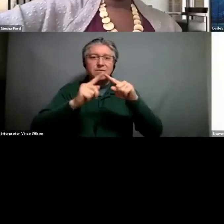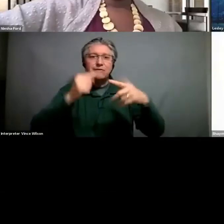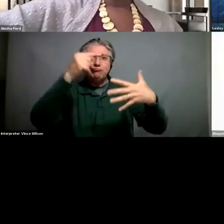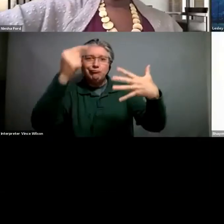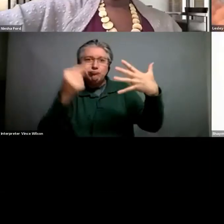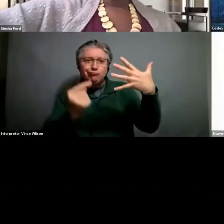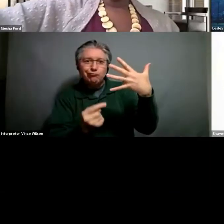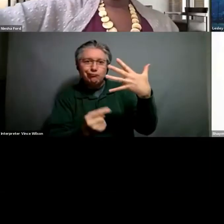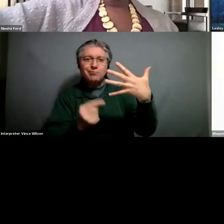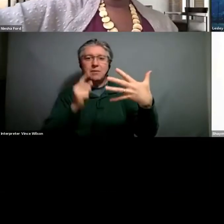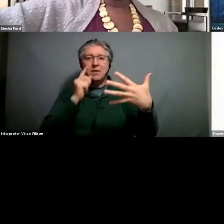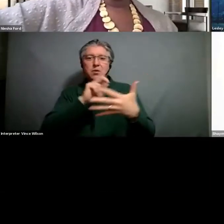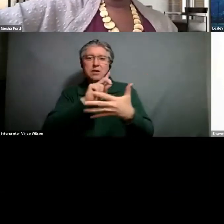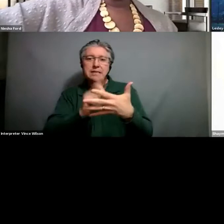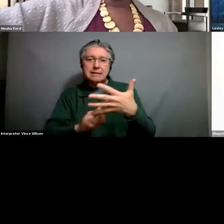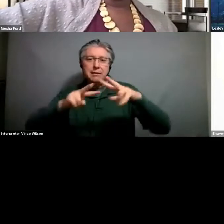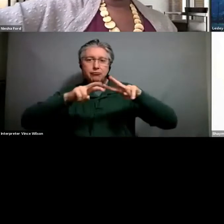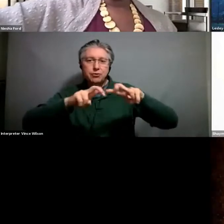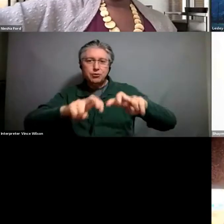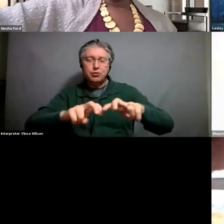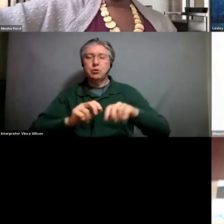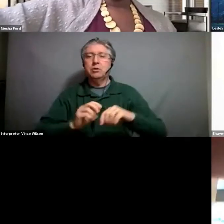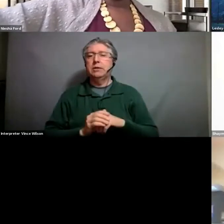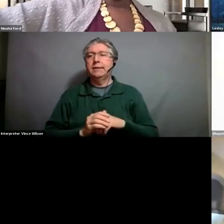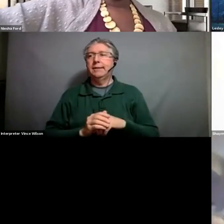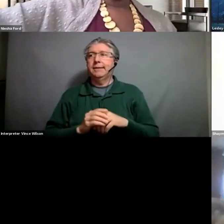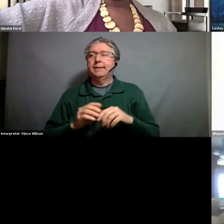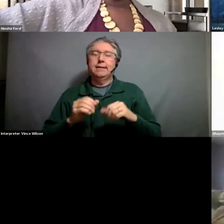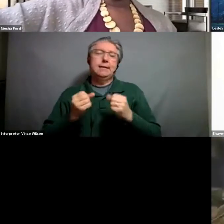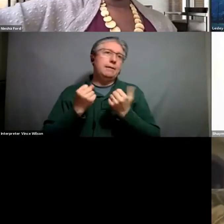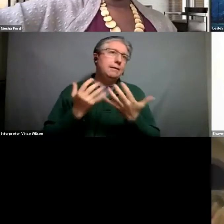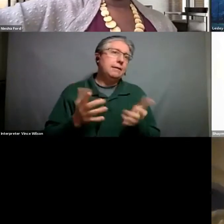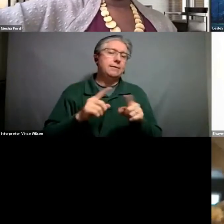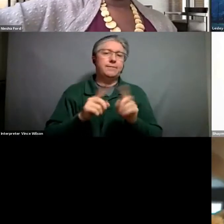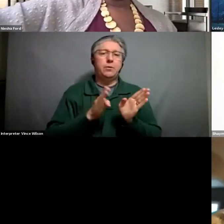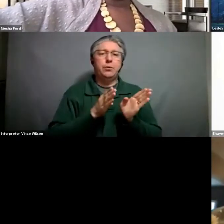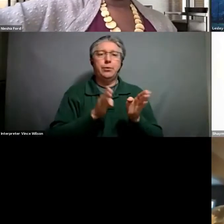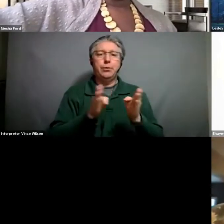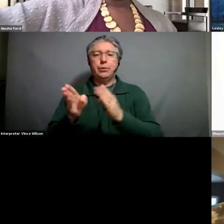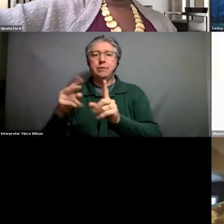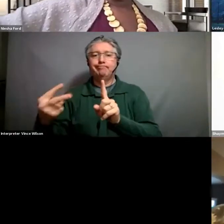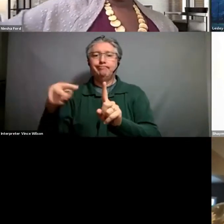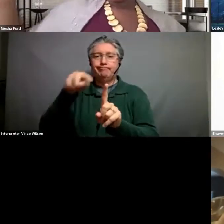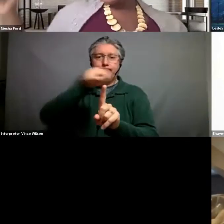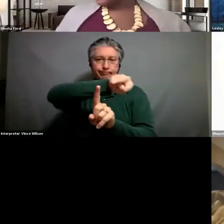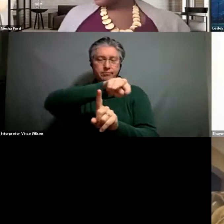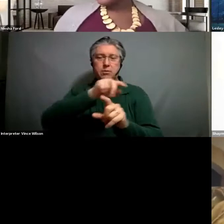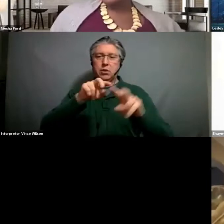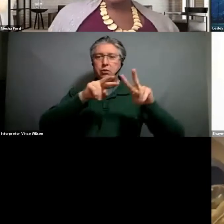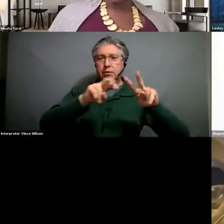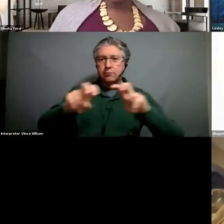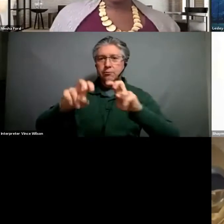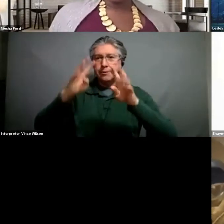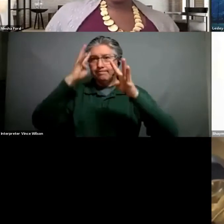research. So we've done introduced people to lots of ways of thinking about research in creative